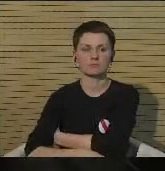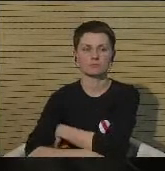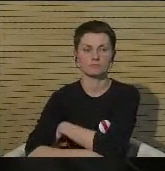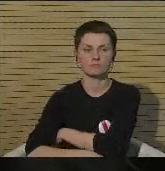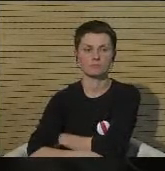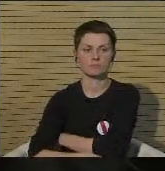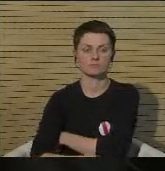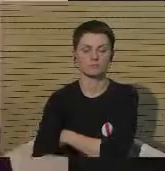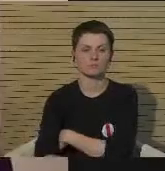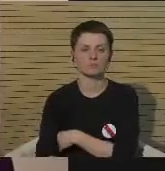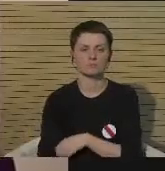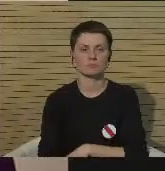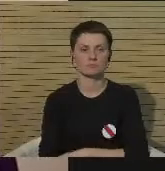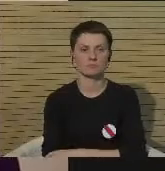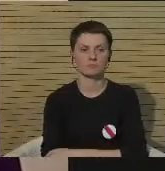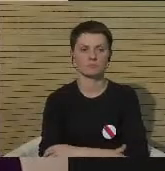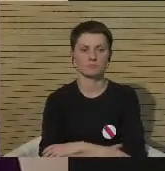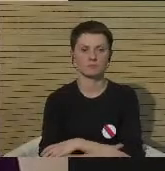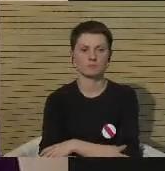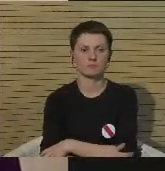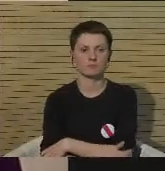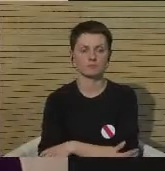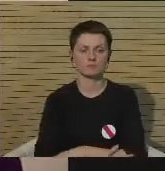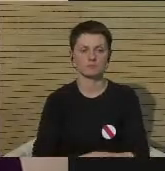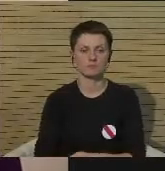voices in our studio in Lublin.